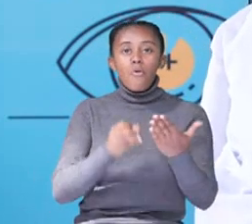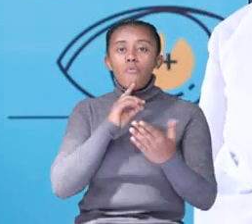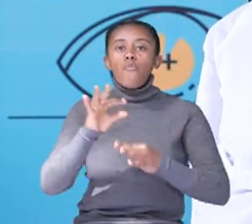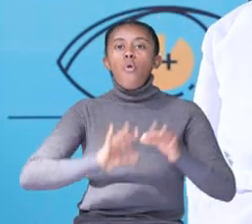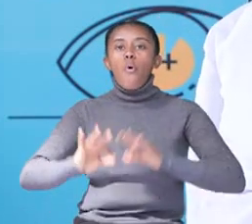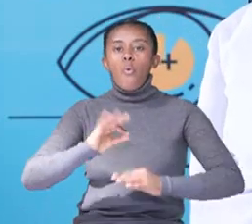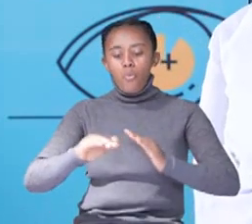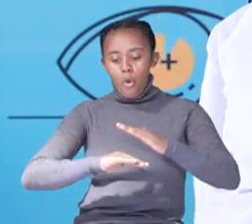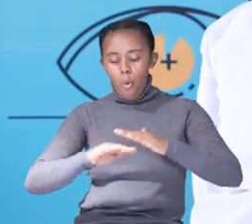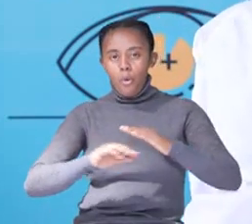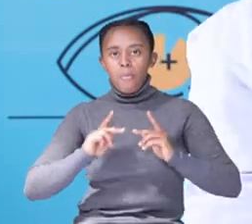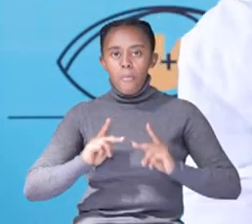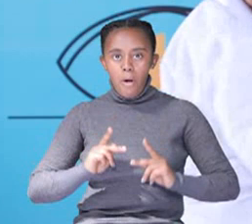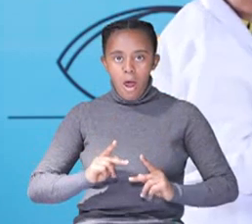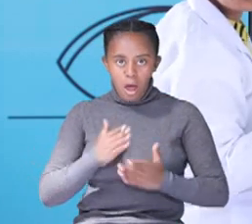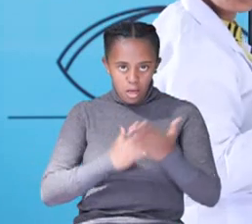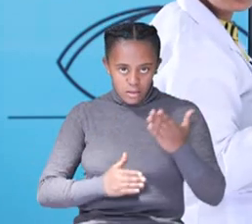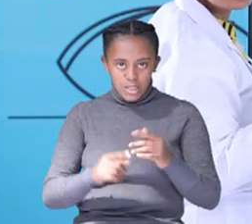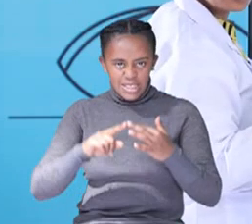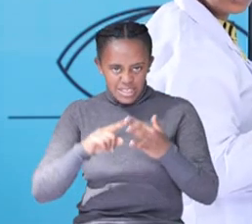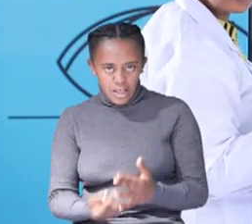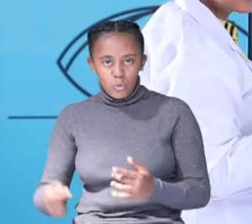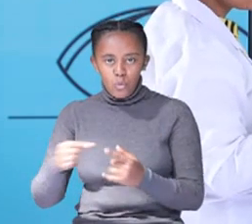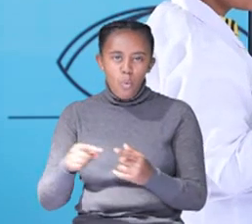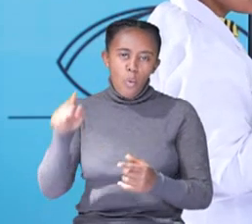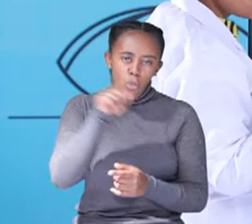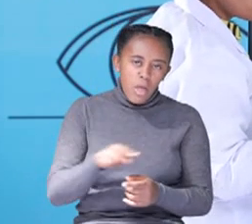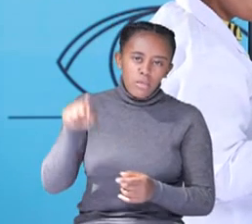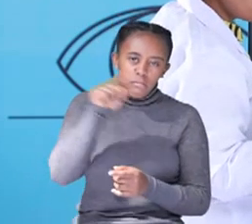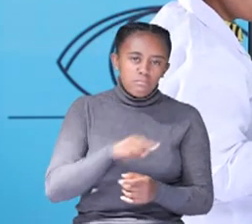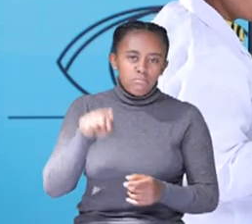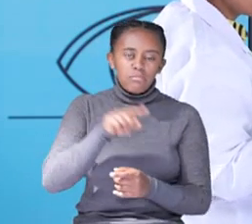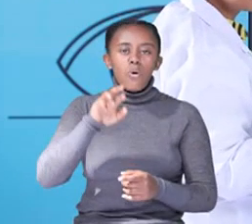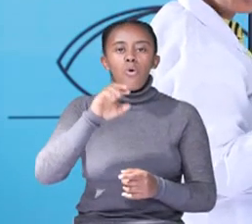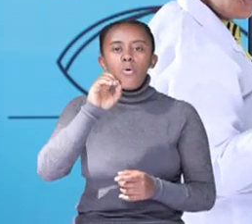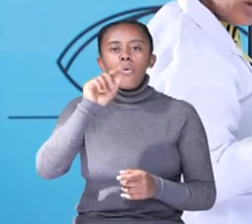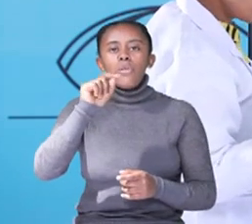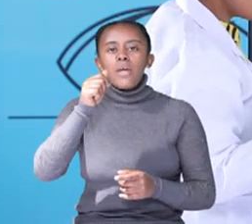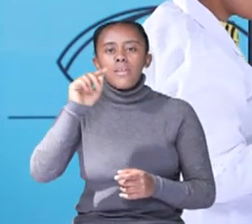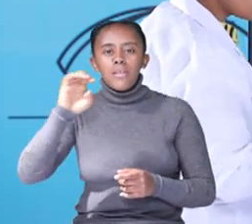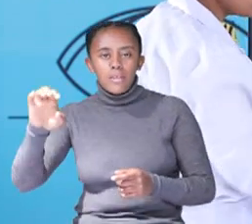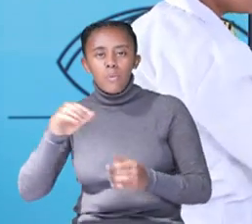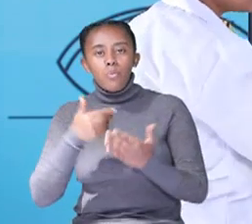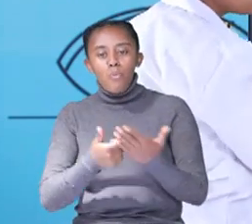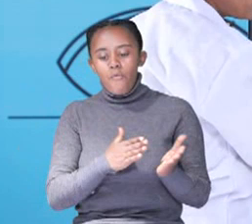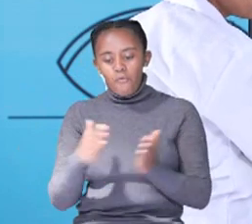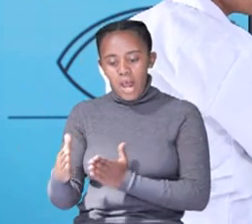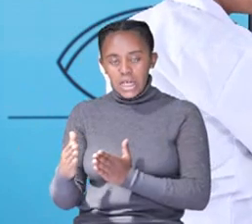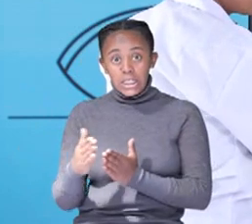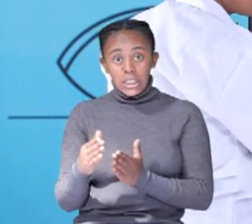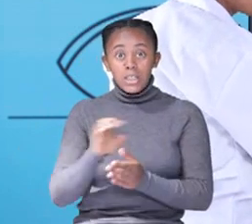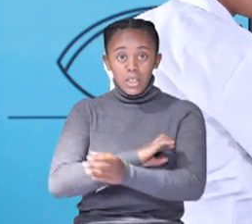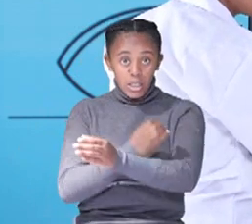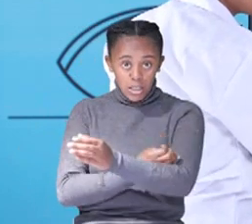molecule, the lower part of the molecule, start to rotate. This rotation will provide energy to